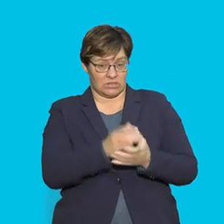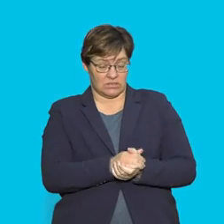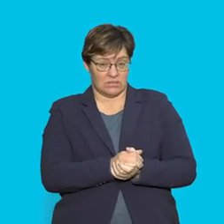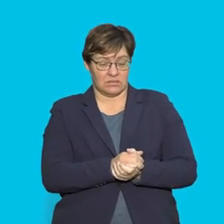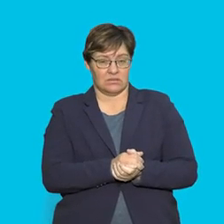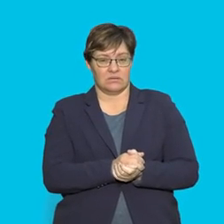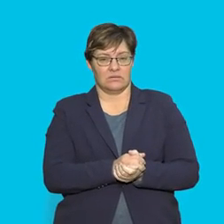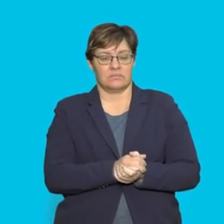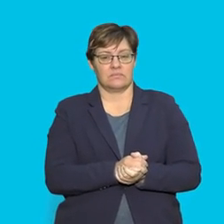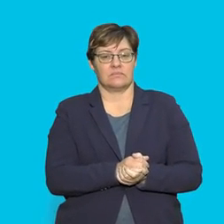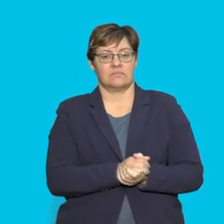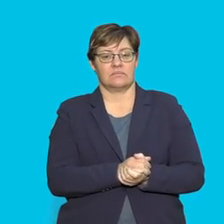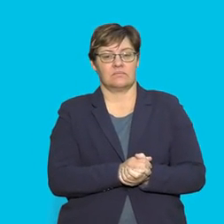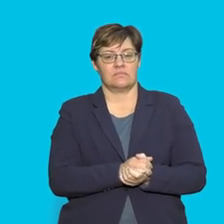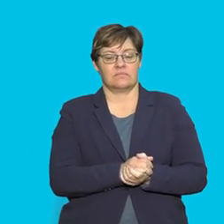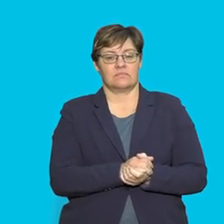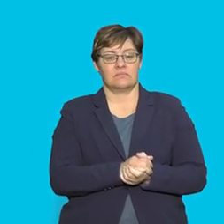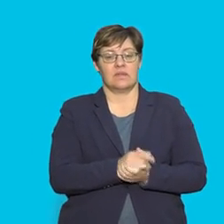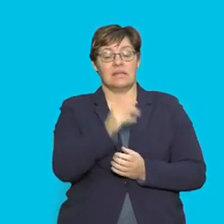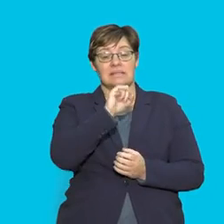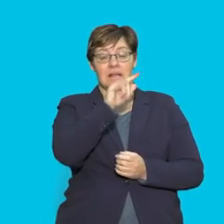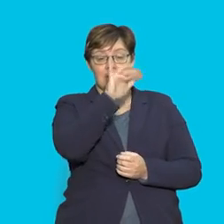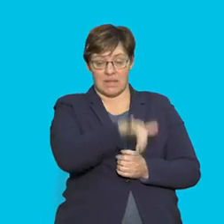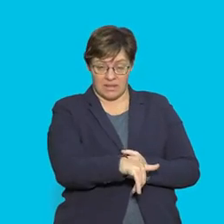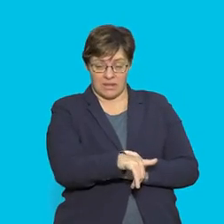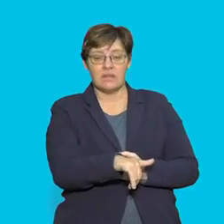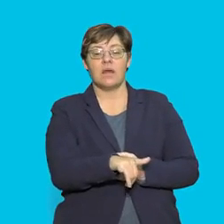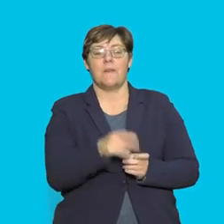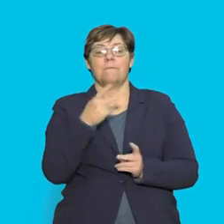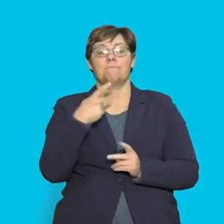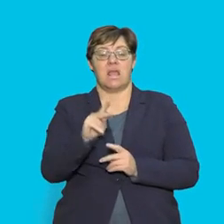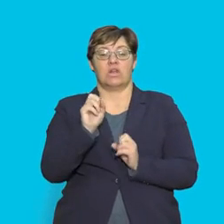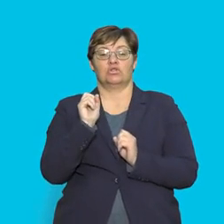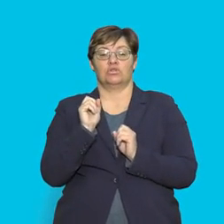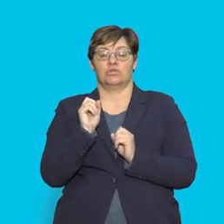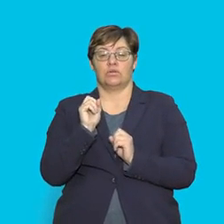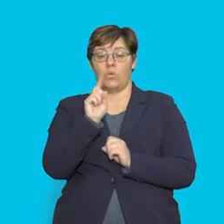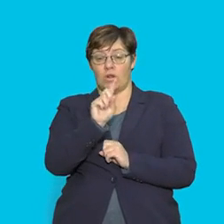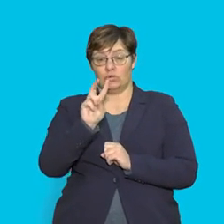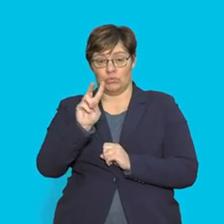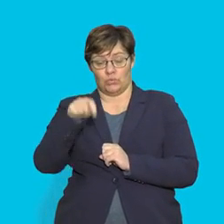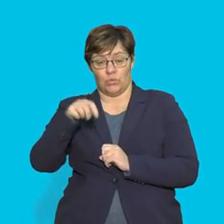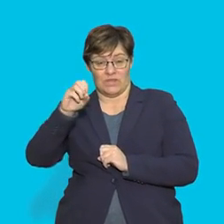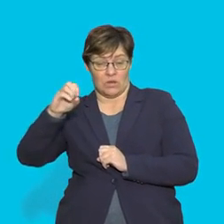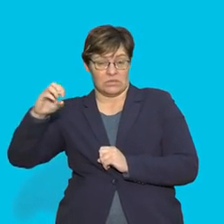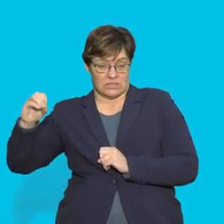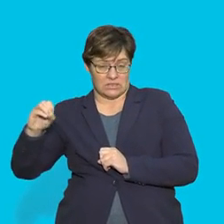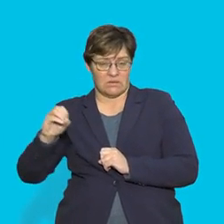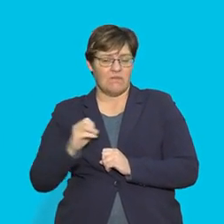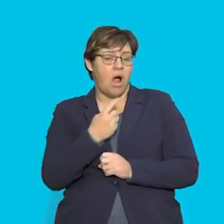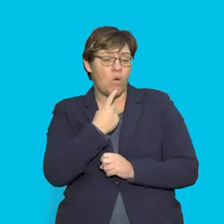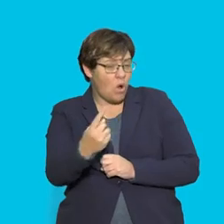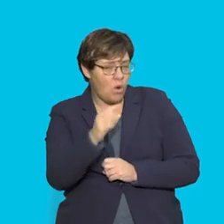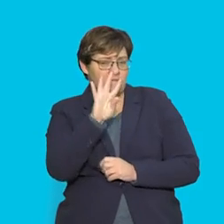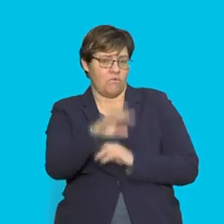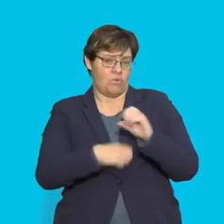to look at our data, we know that Selby is making payments of 12,000, and